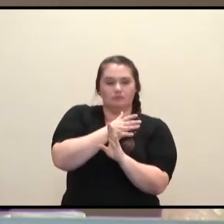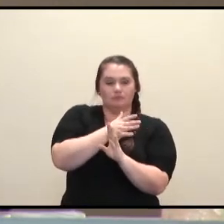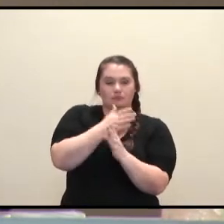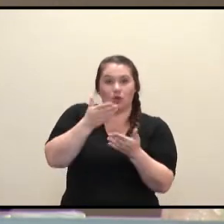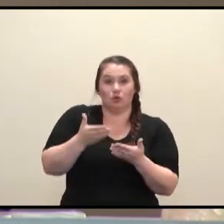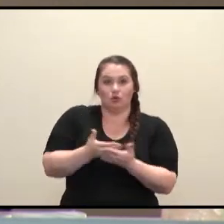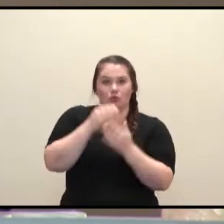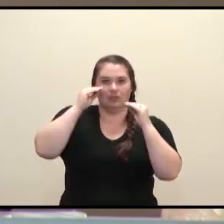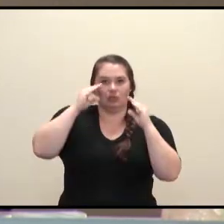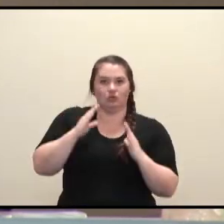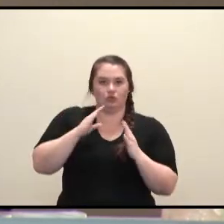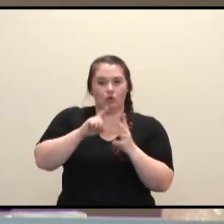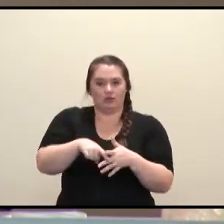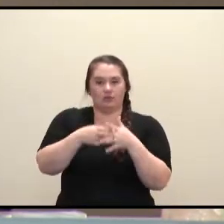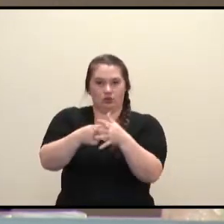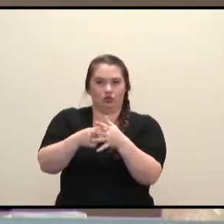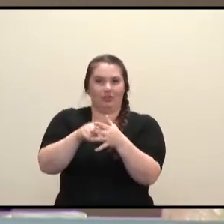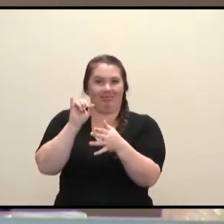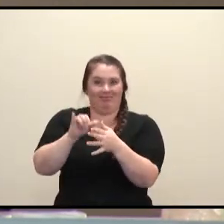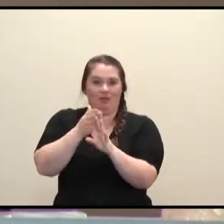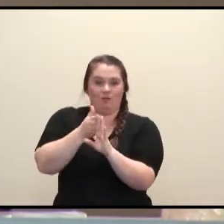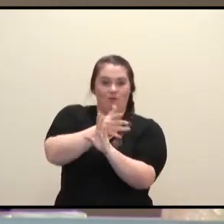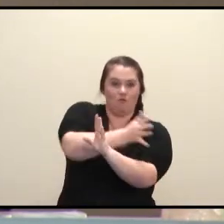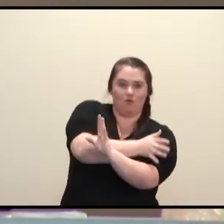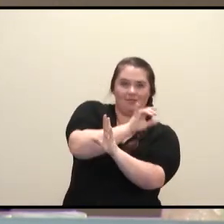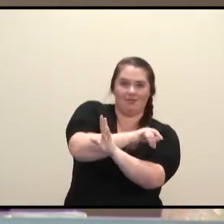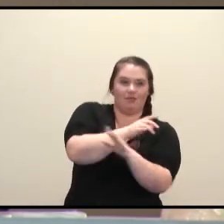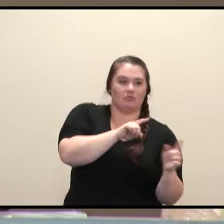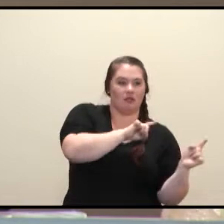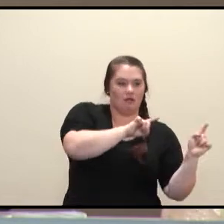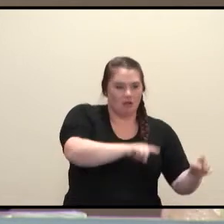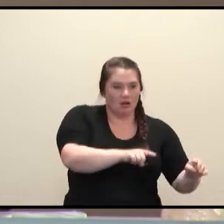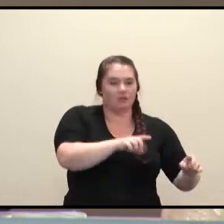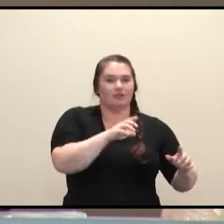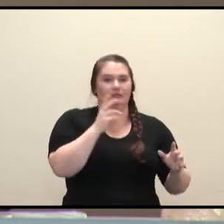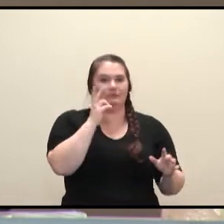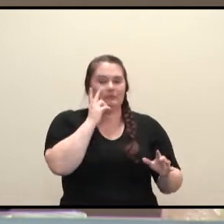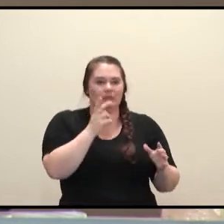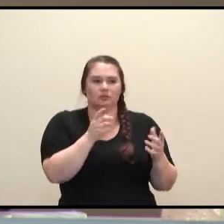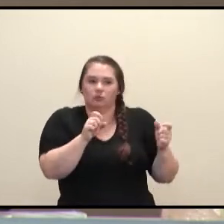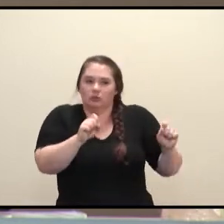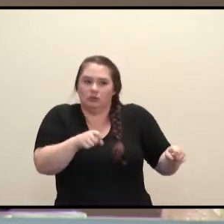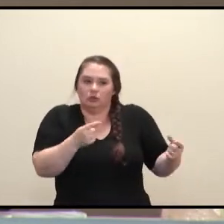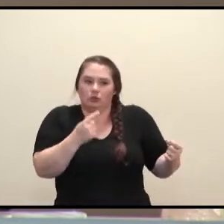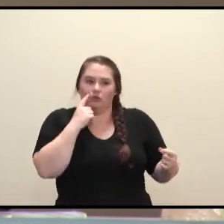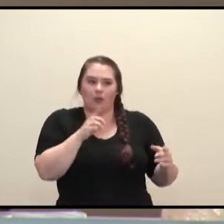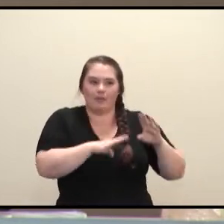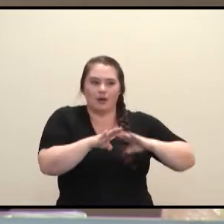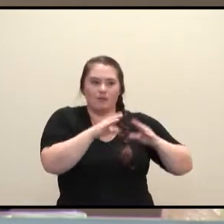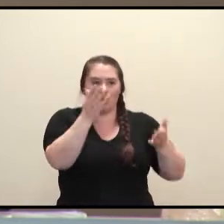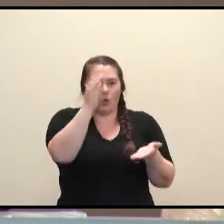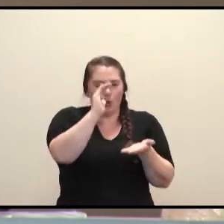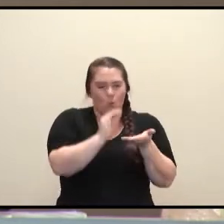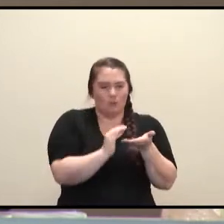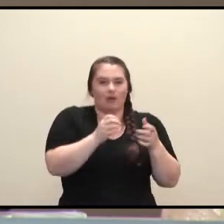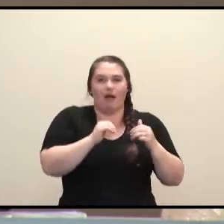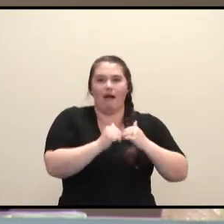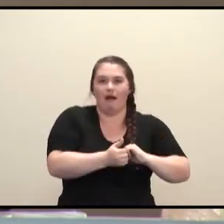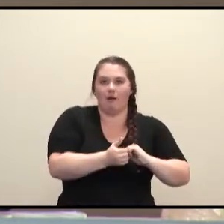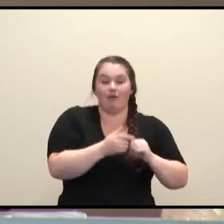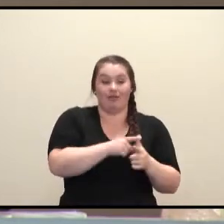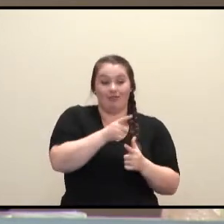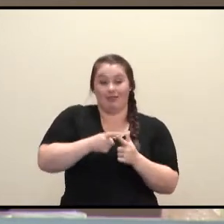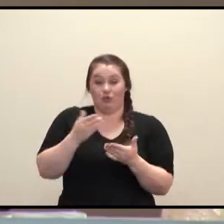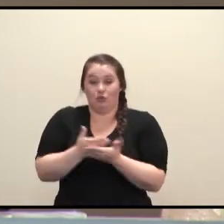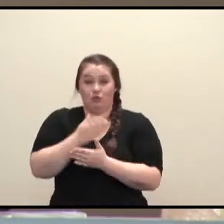days and really start working on classroom management and behavior strategies. And then they'll get a little bit more at new teacher